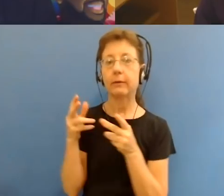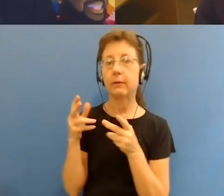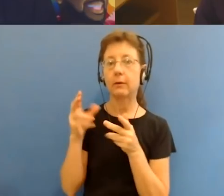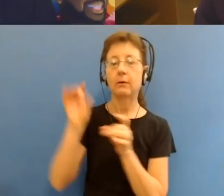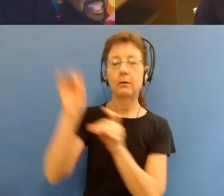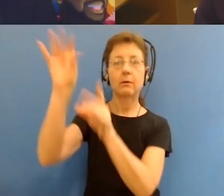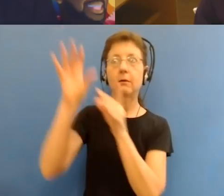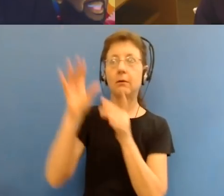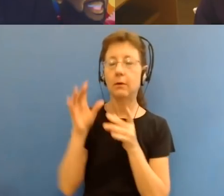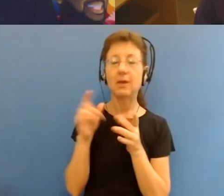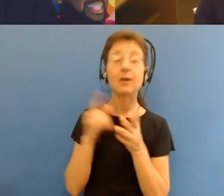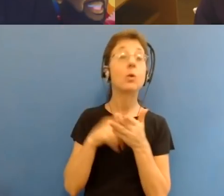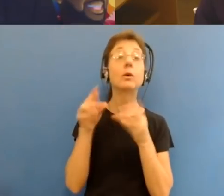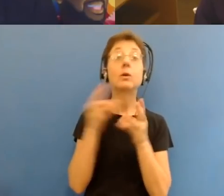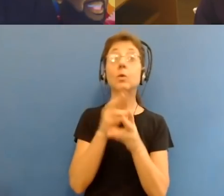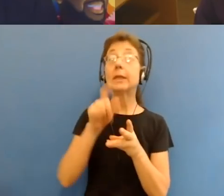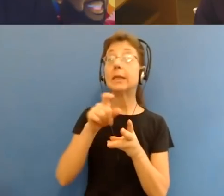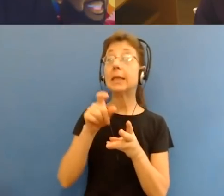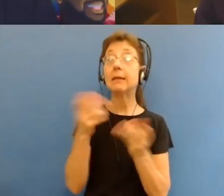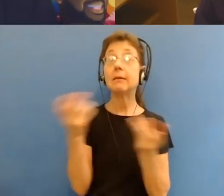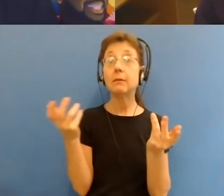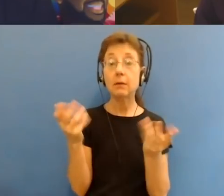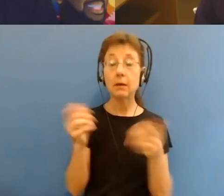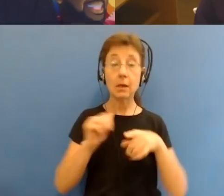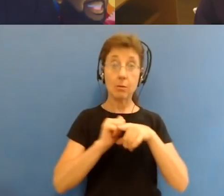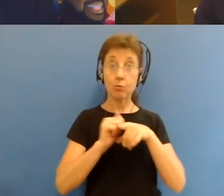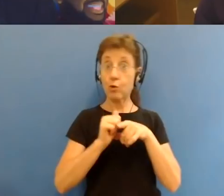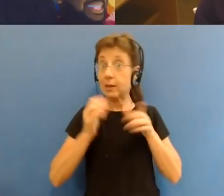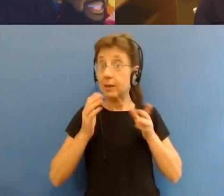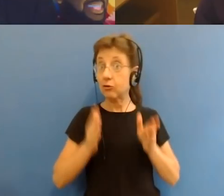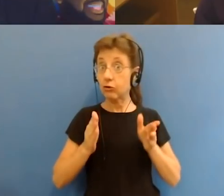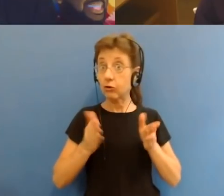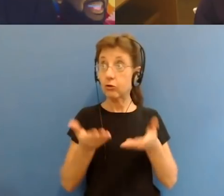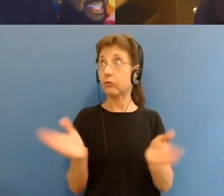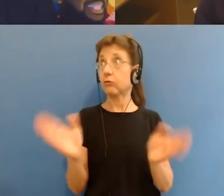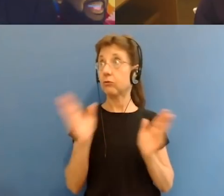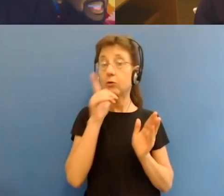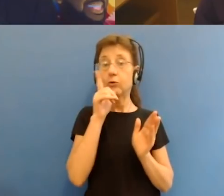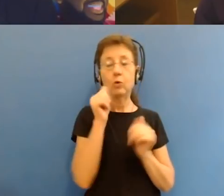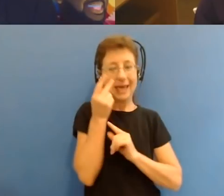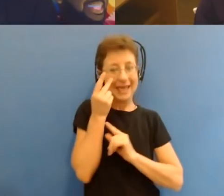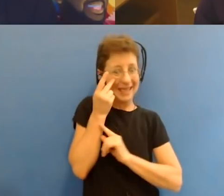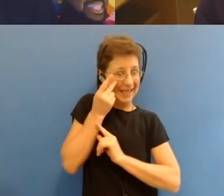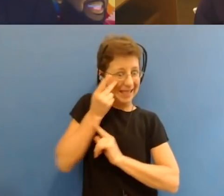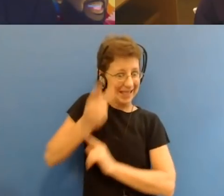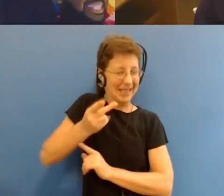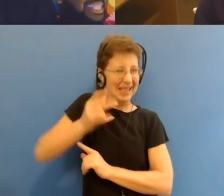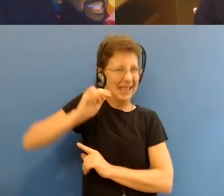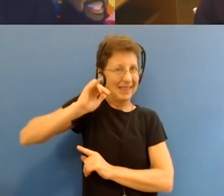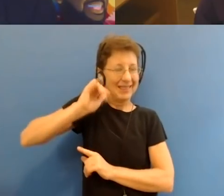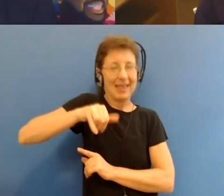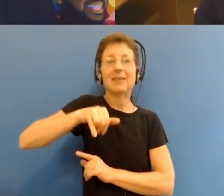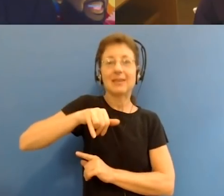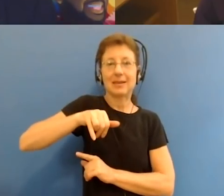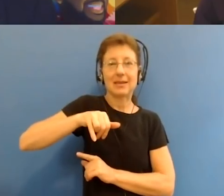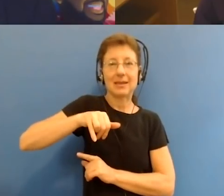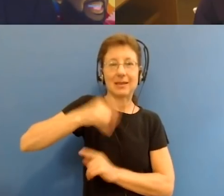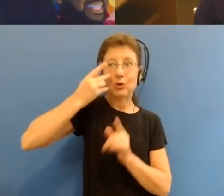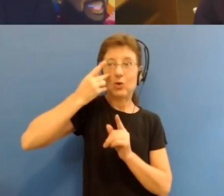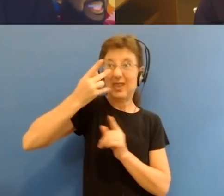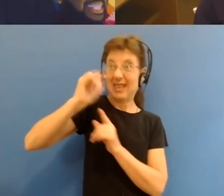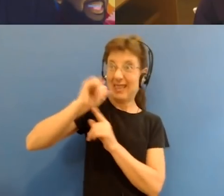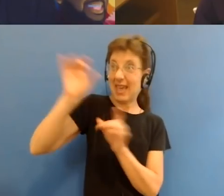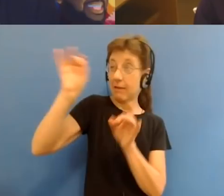needs are practitioners who are able to see that. To see that violence,